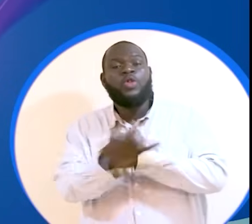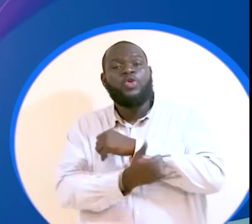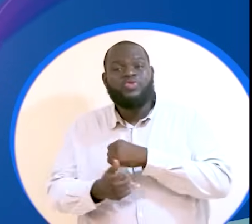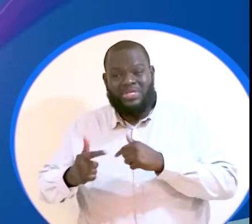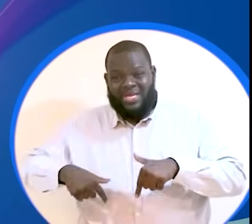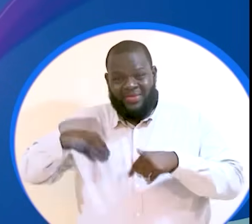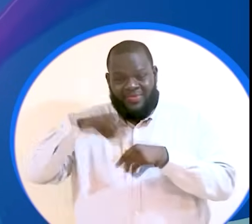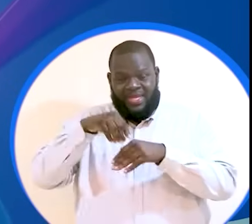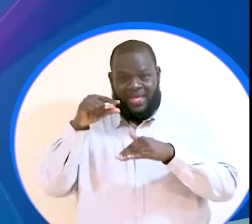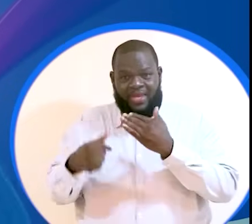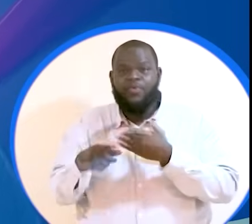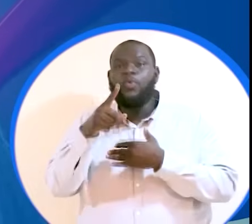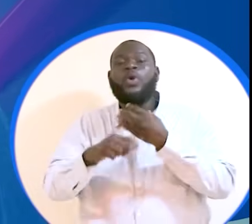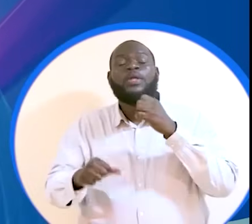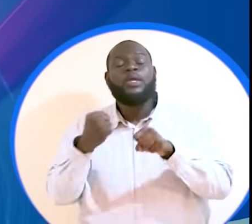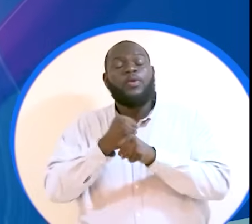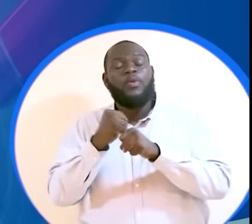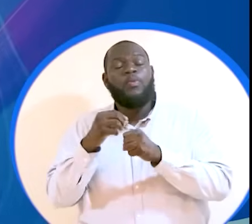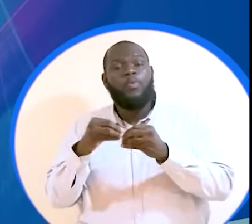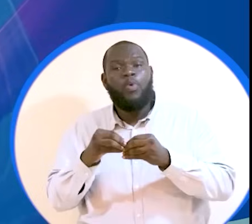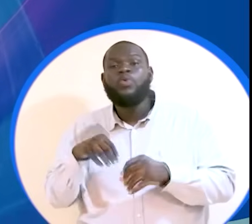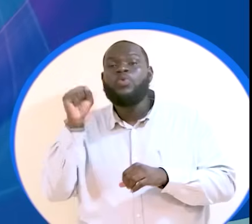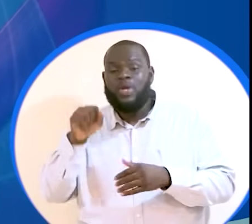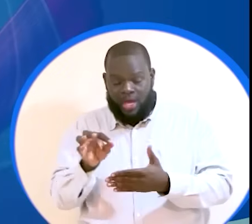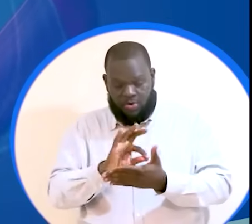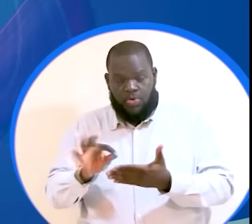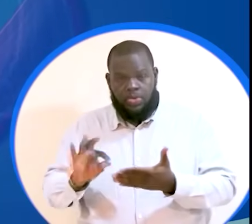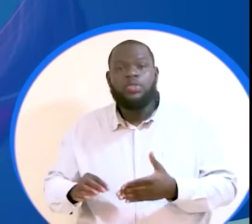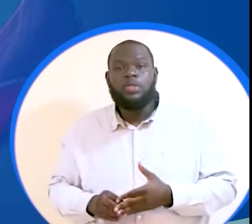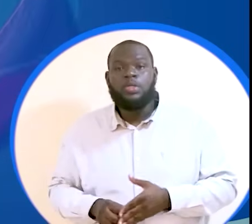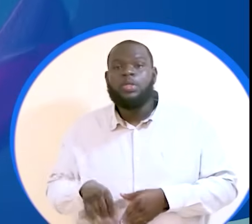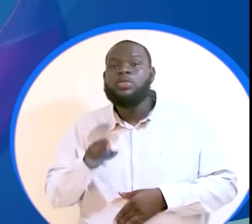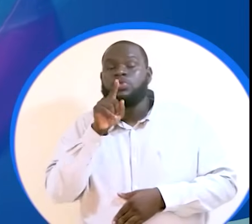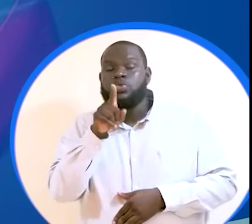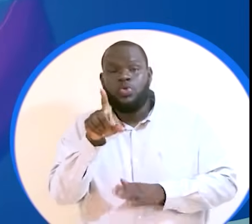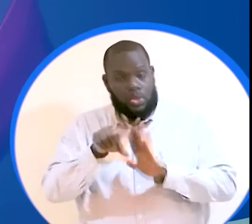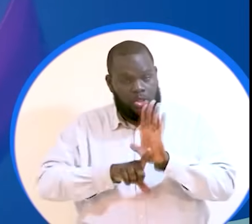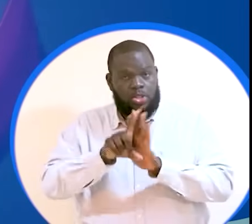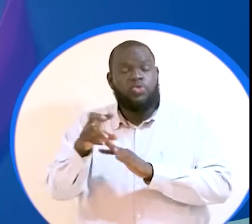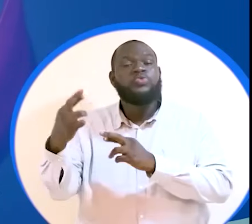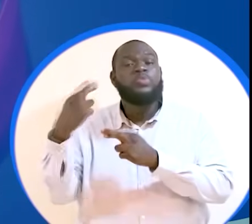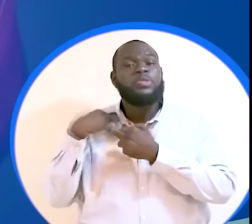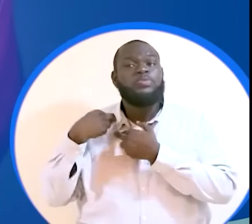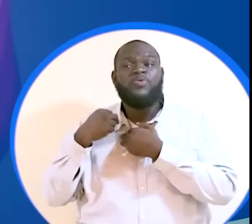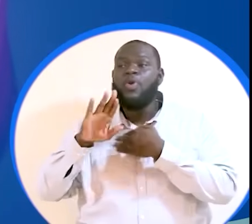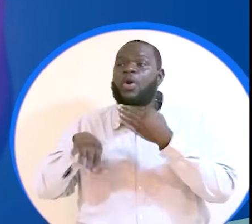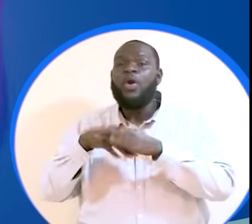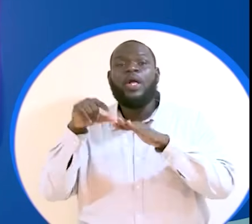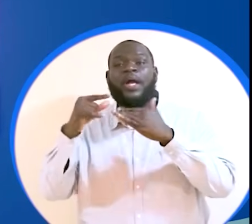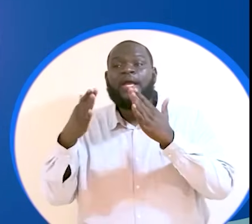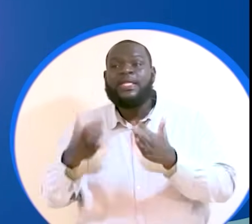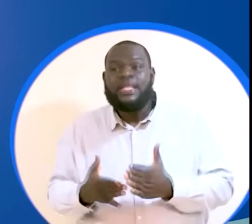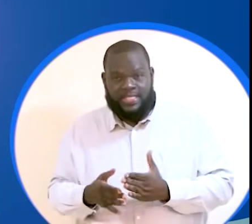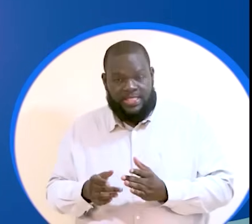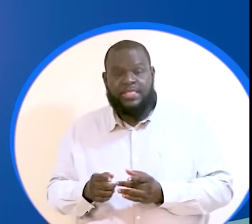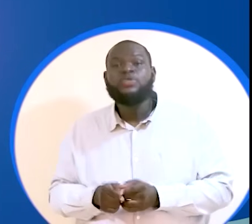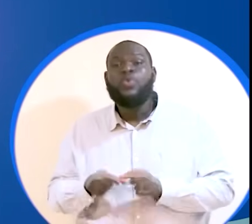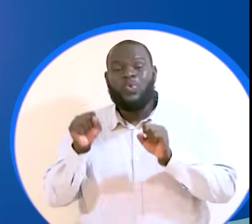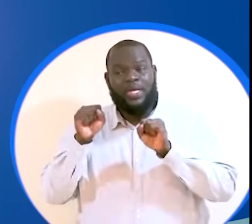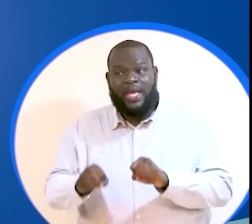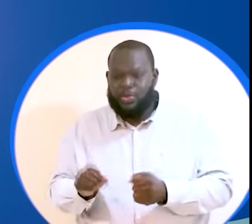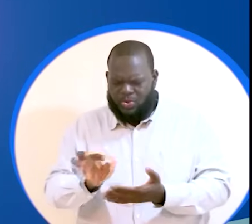country living in Guyana for 1 year or more. It is the civic duty and legal responsibility of all persons who meet